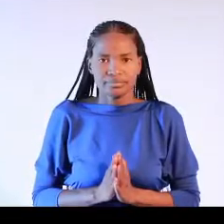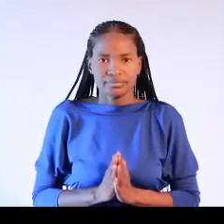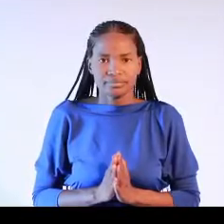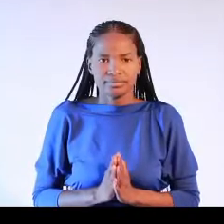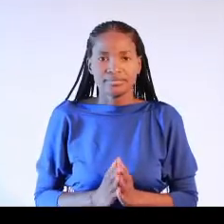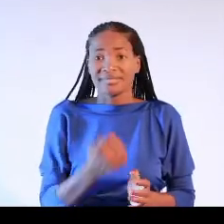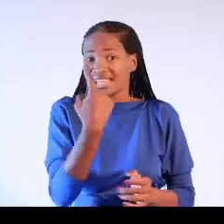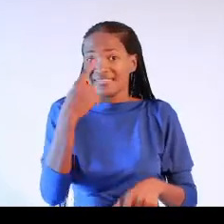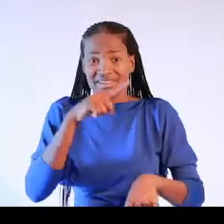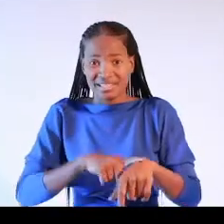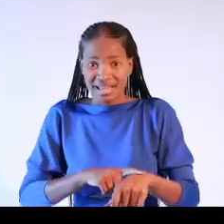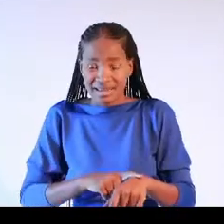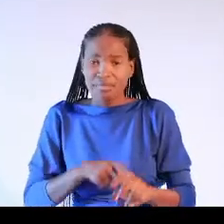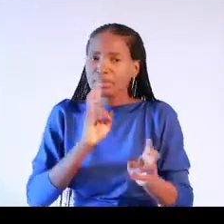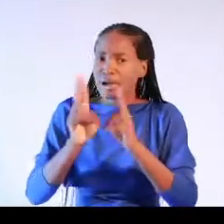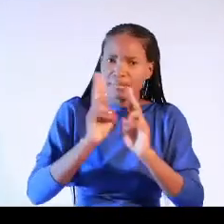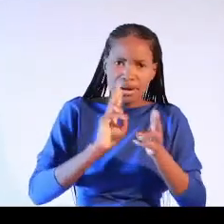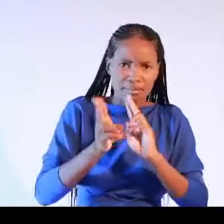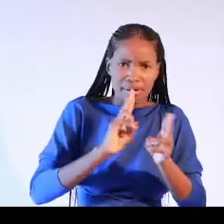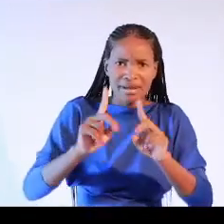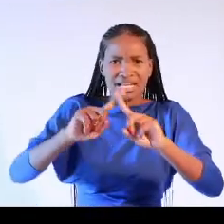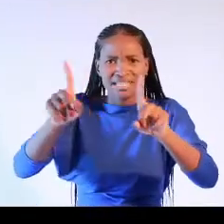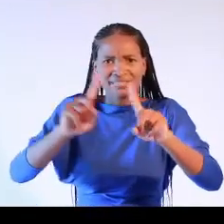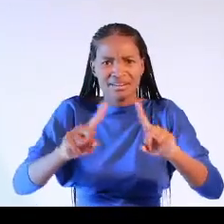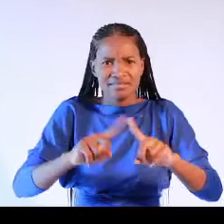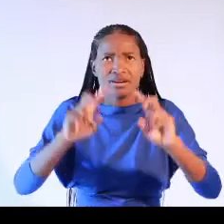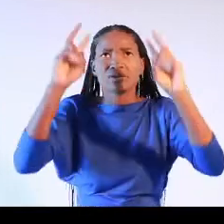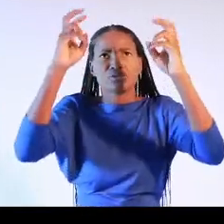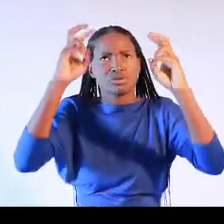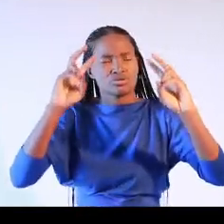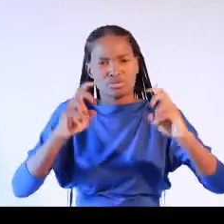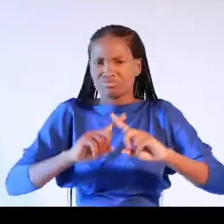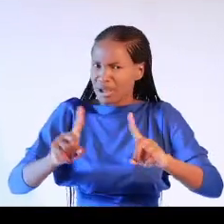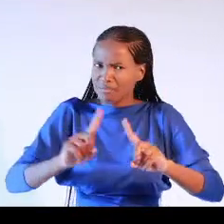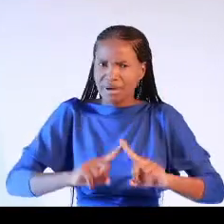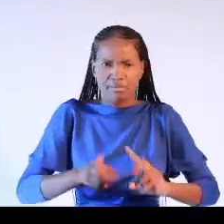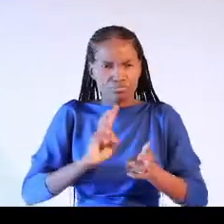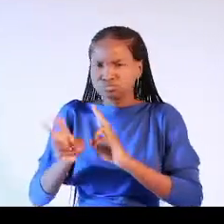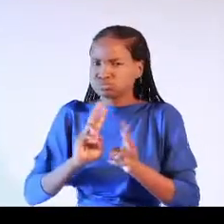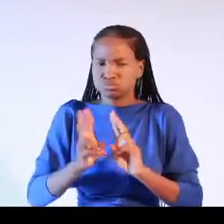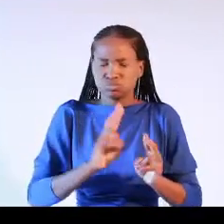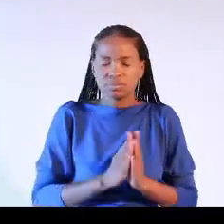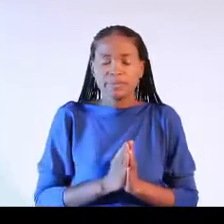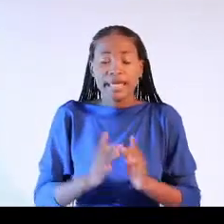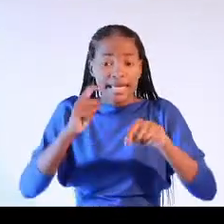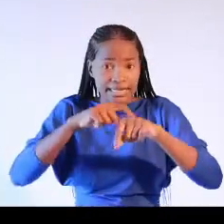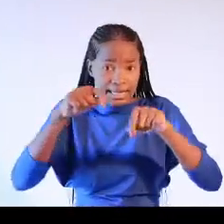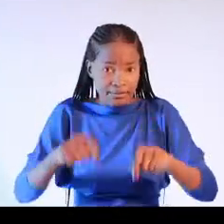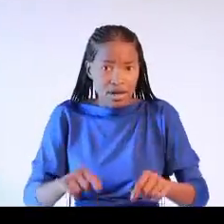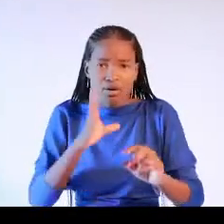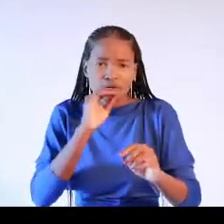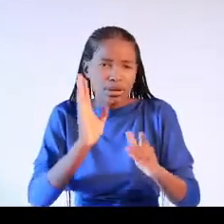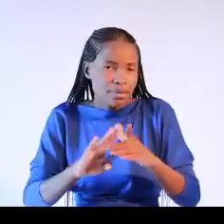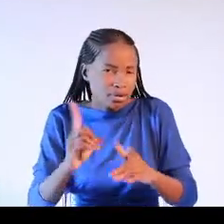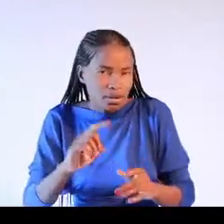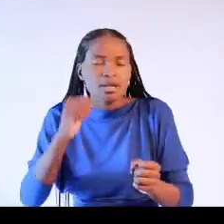Every time we are discussing different topics, this time we talk about